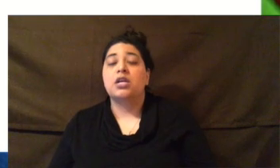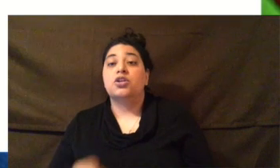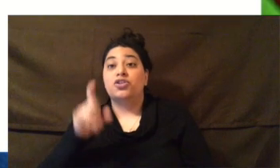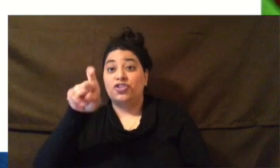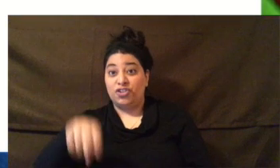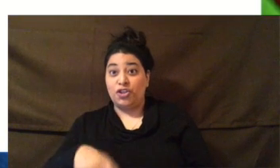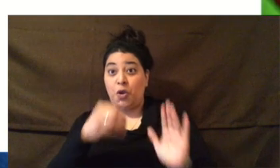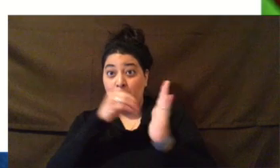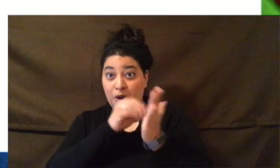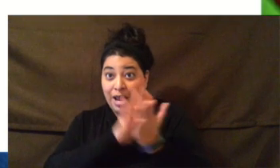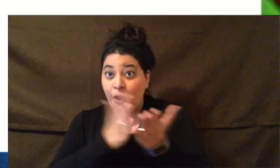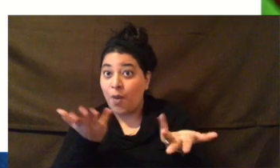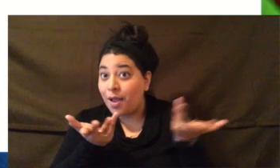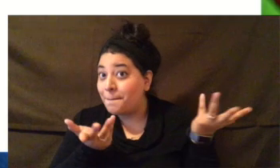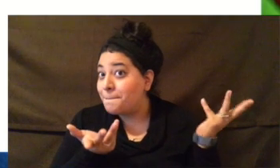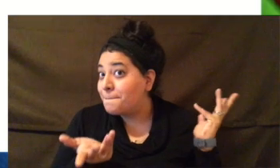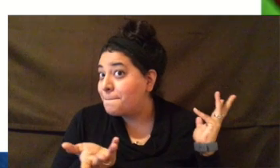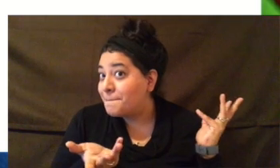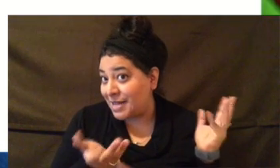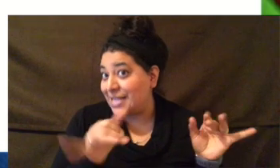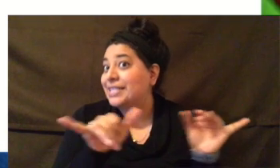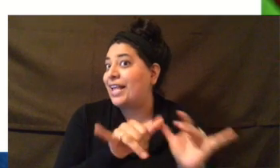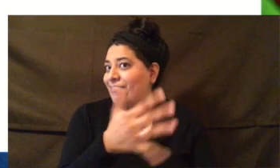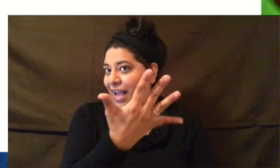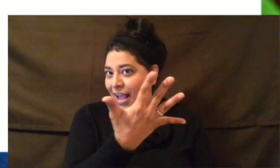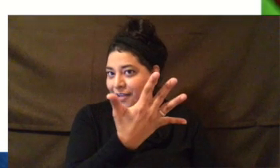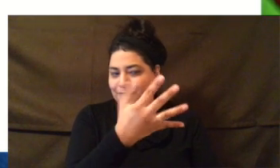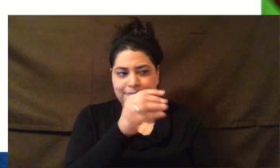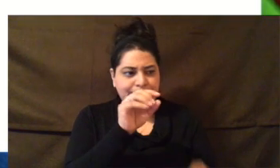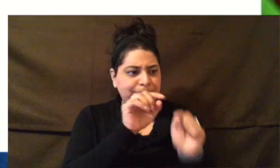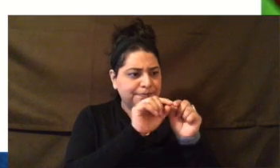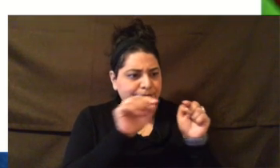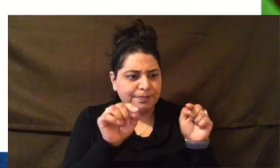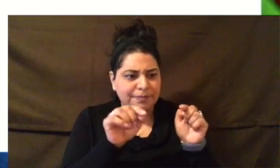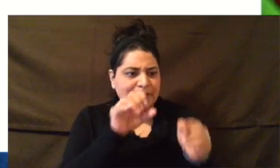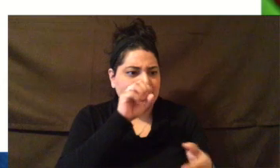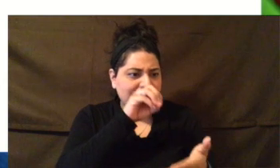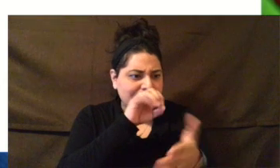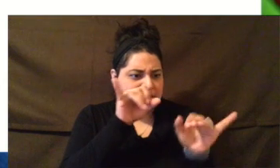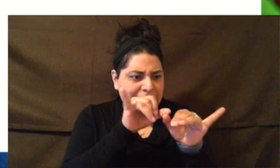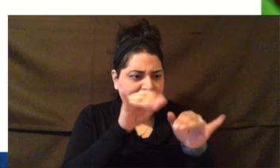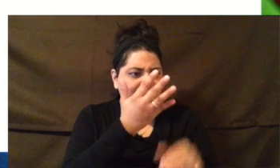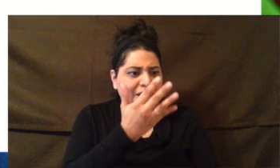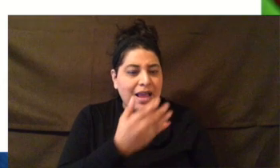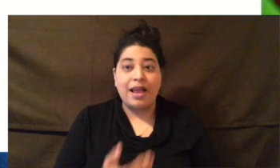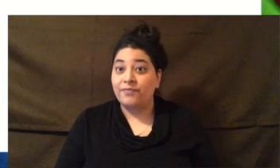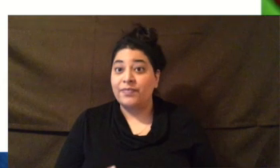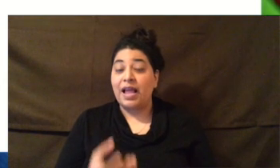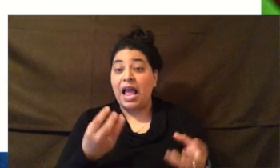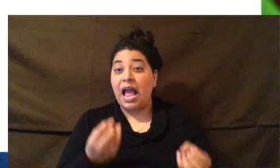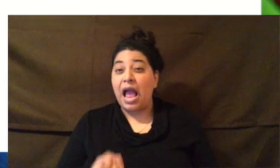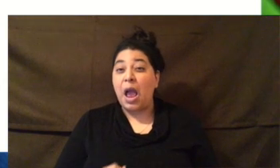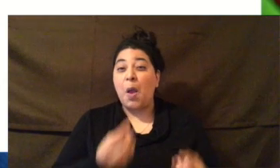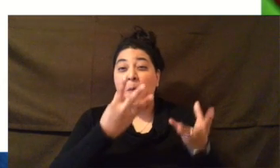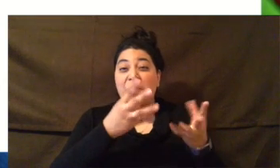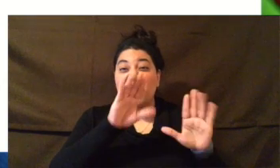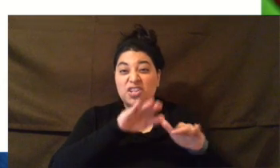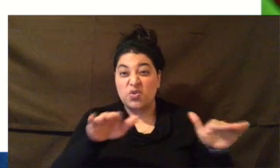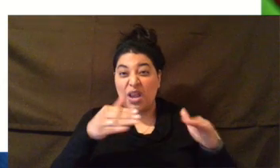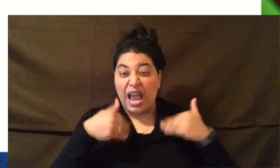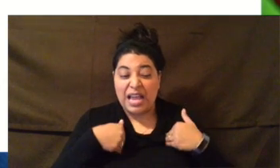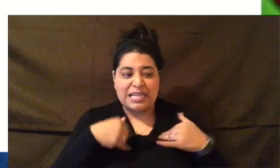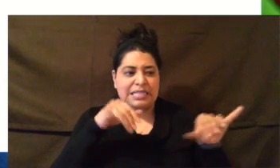have gotten size 5. It says, how many more children had size 2